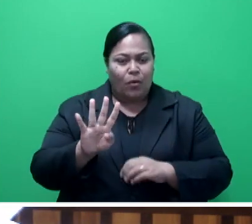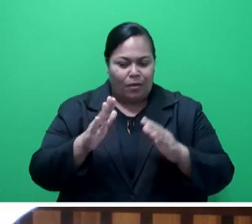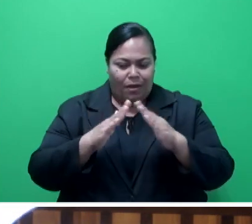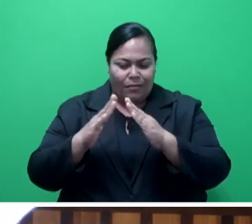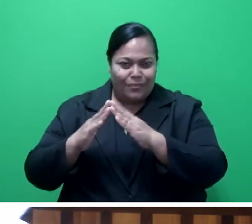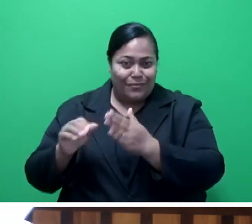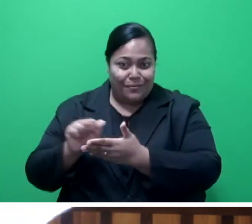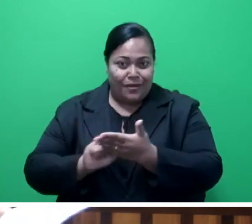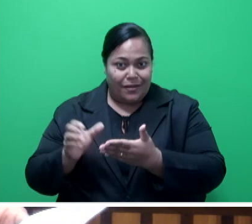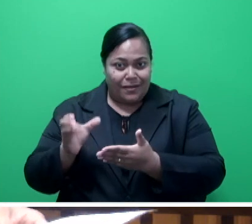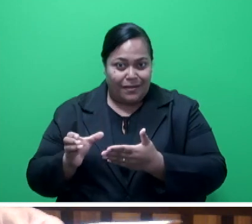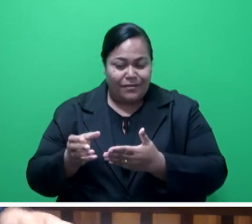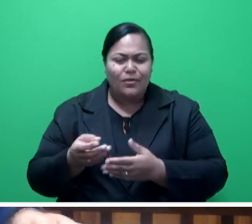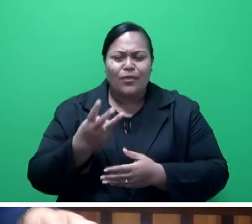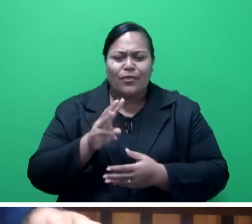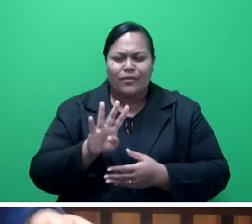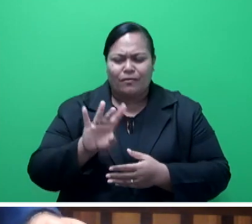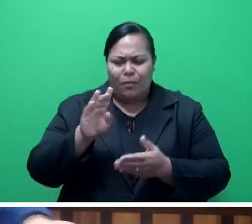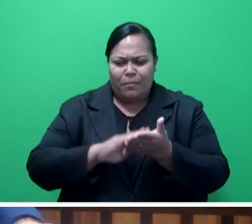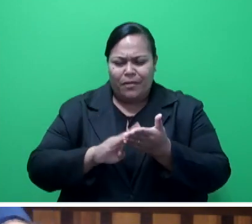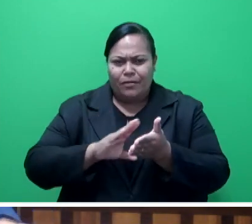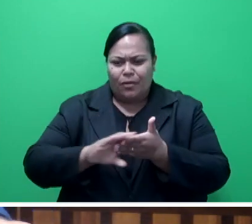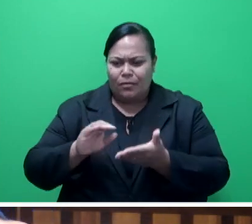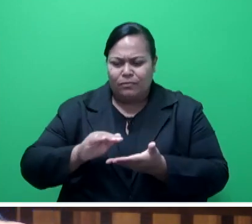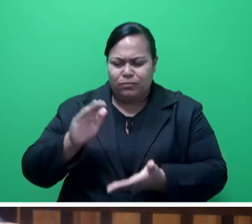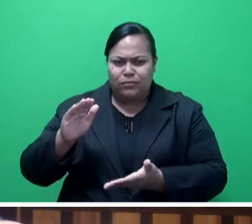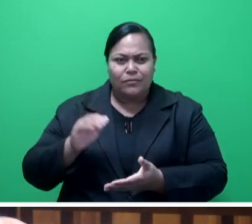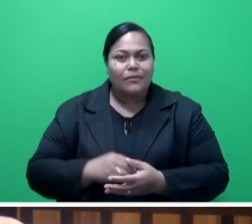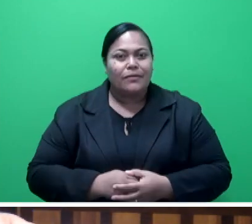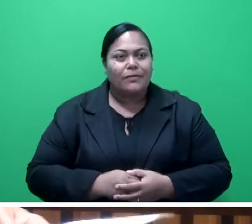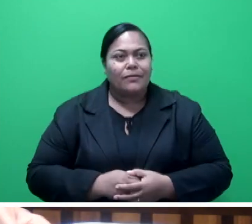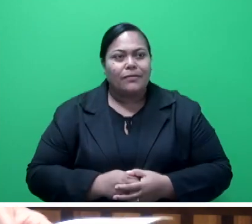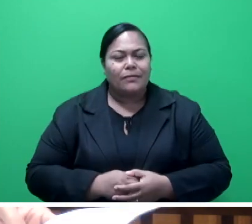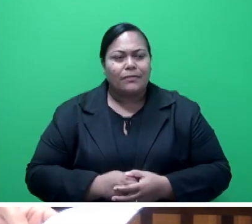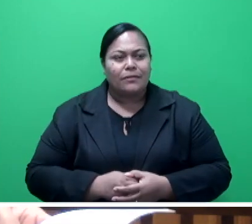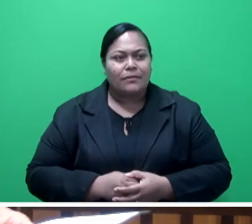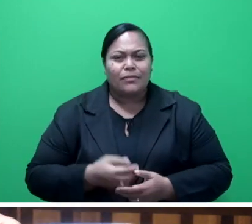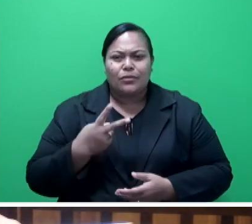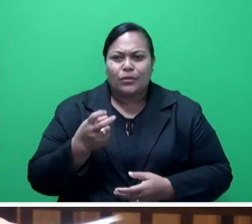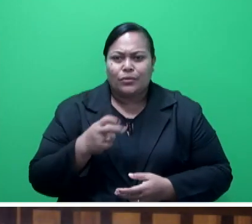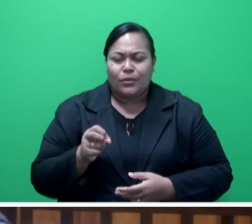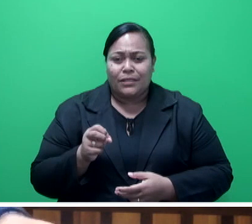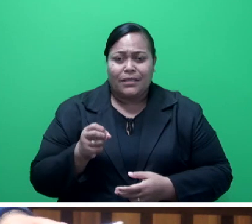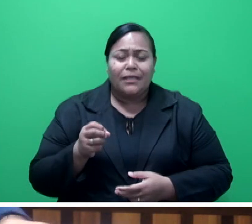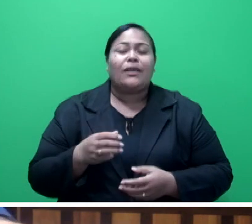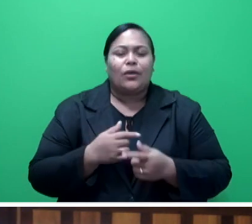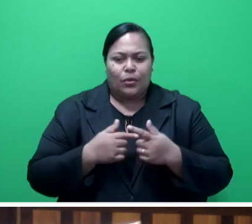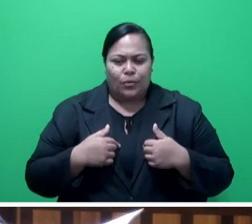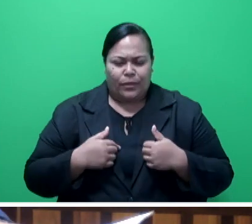Speaker, sir, in the 2020-2021 financial year, we made a bold decision to increase the value of the